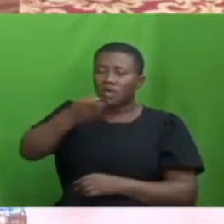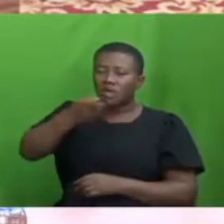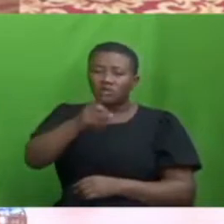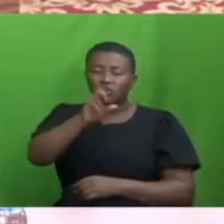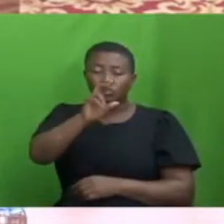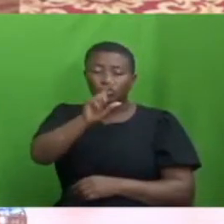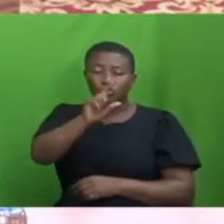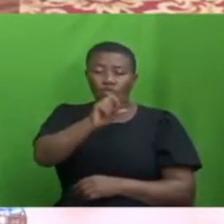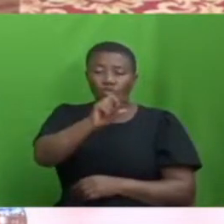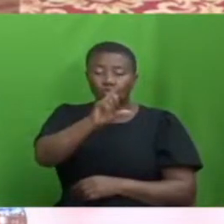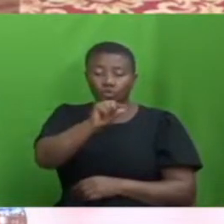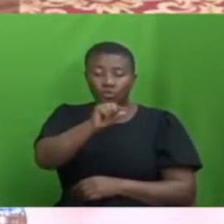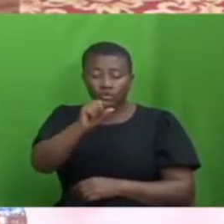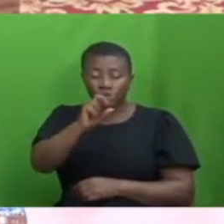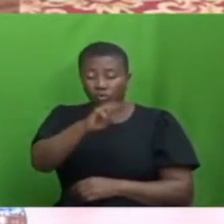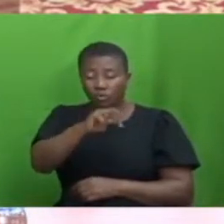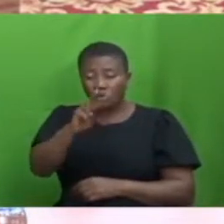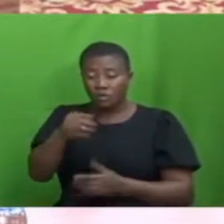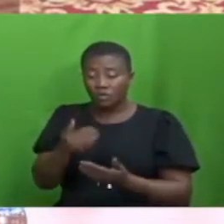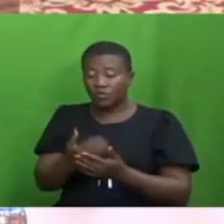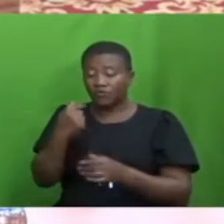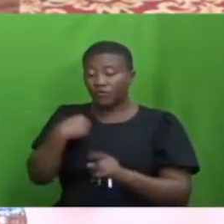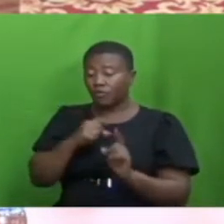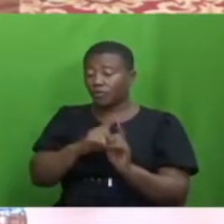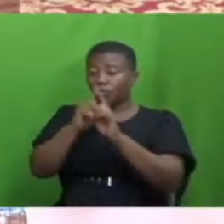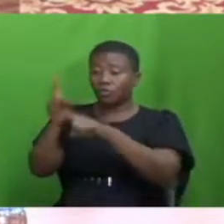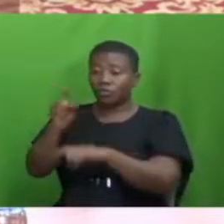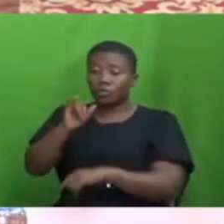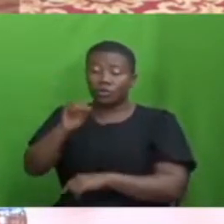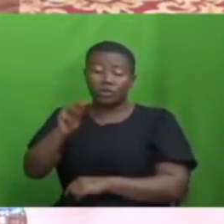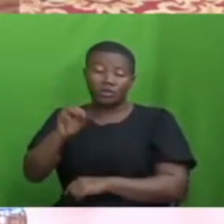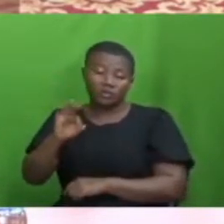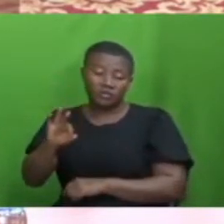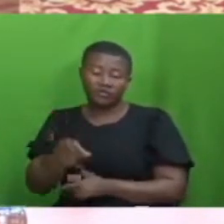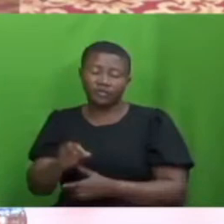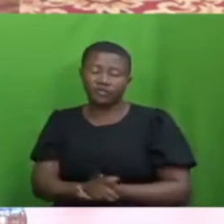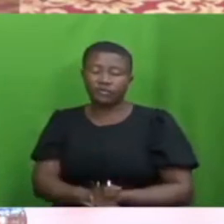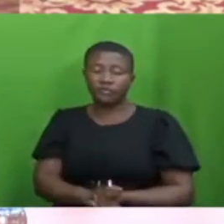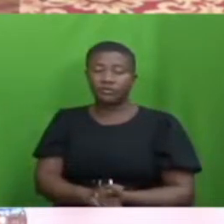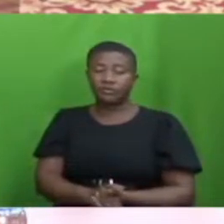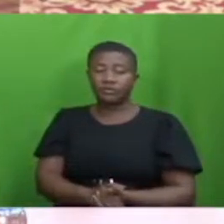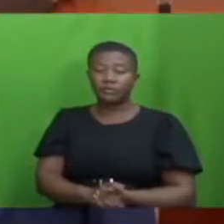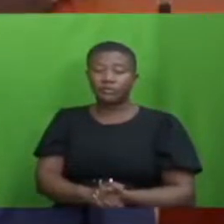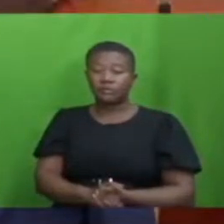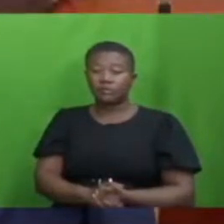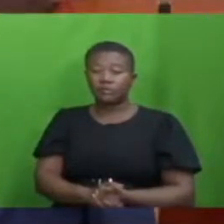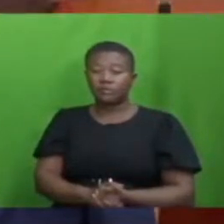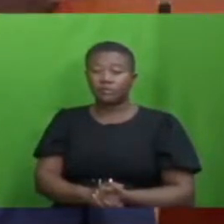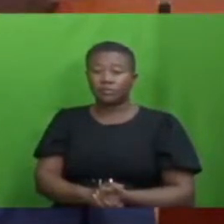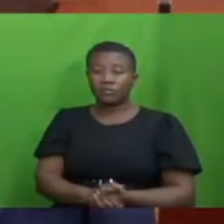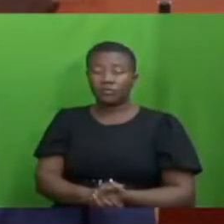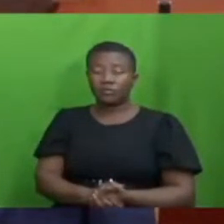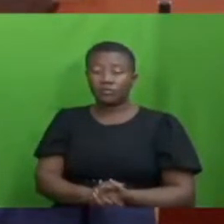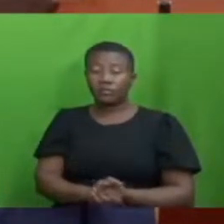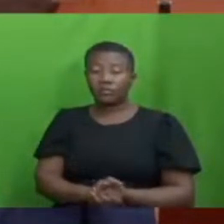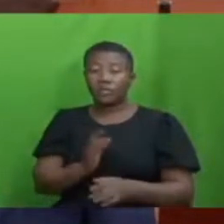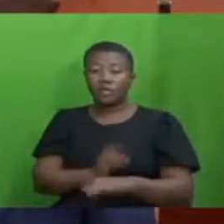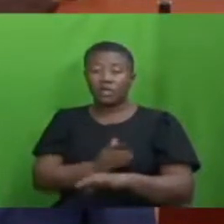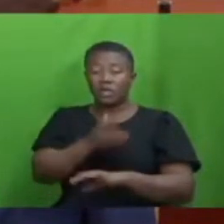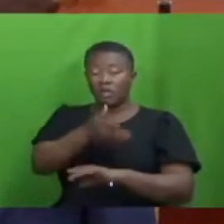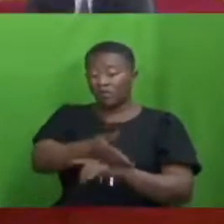2022 before going to the IMF, that's the PCPEG. As a first step towards fulfilling this